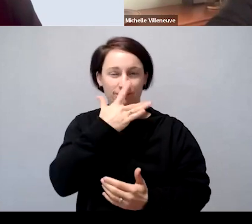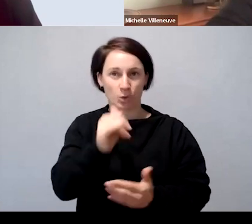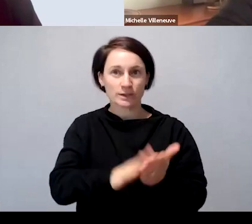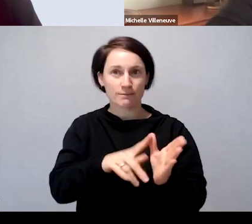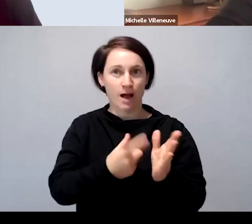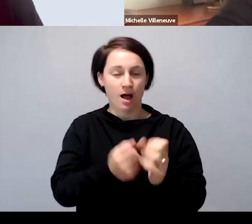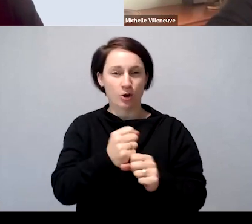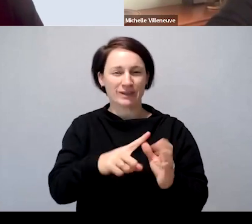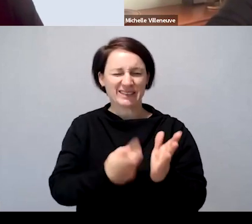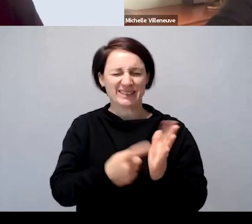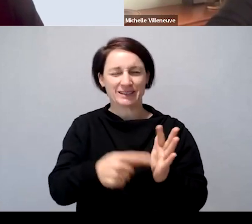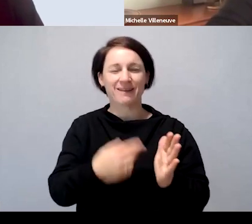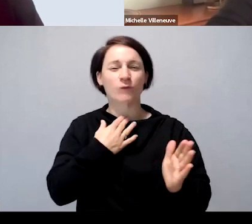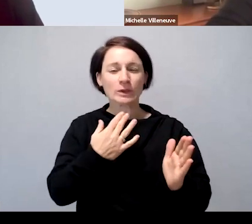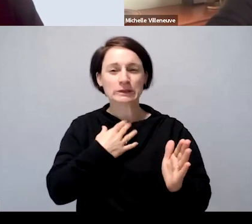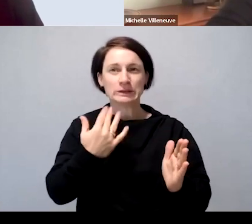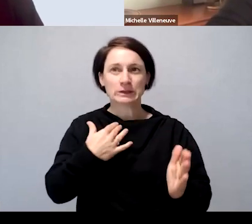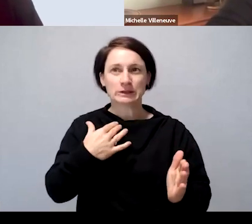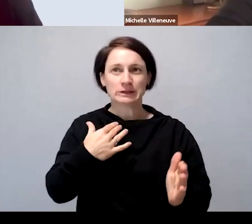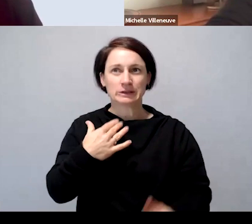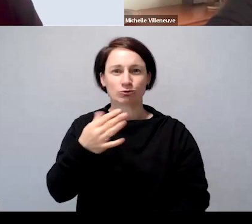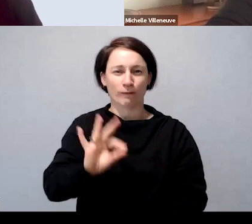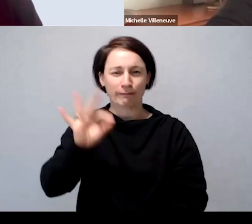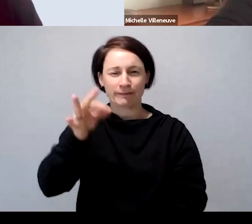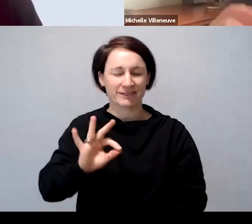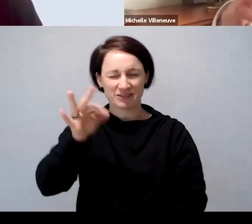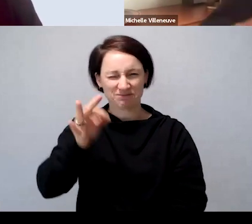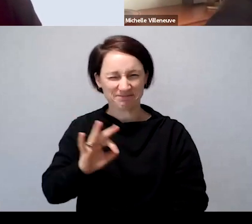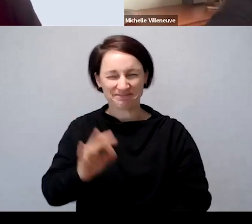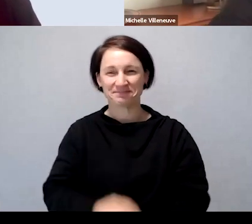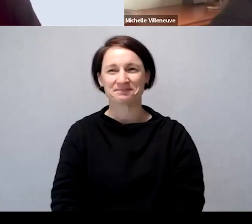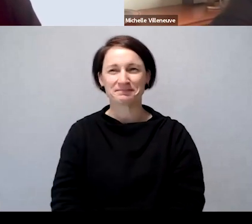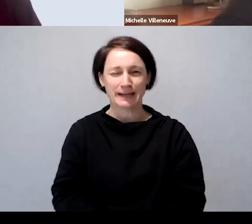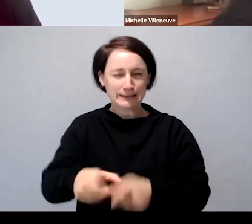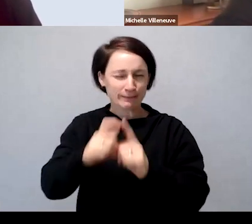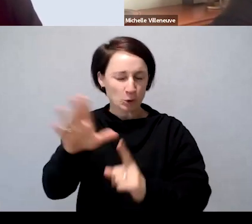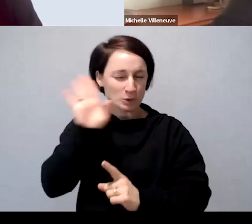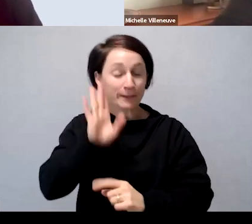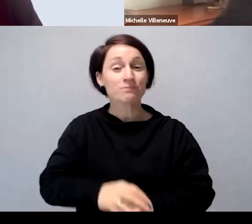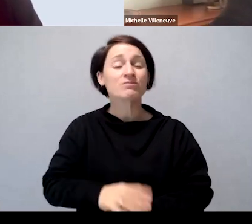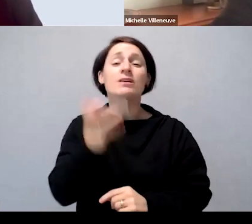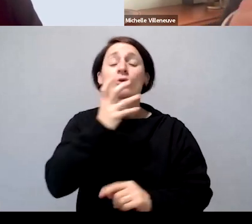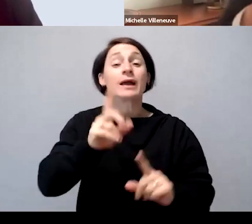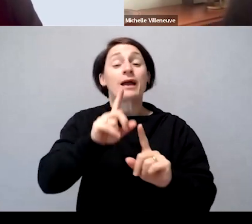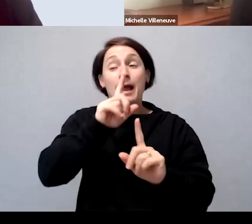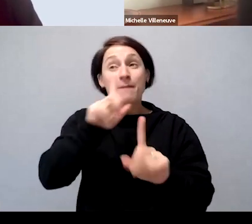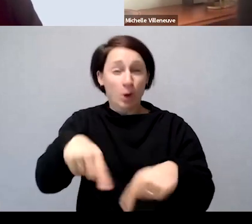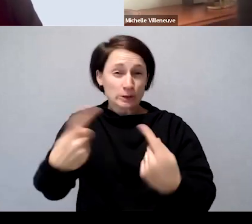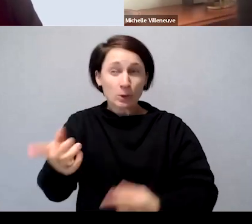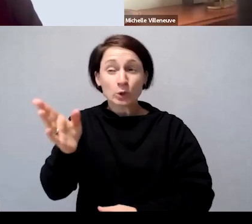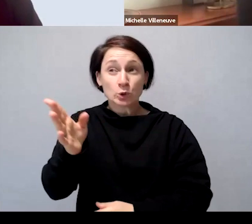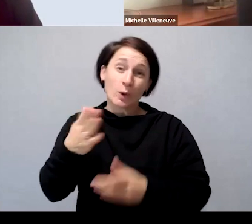we go. There's not enough time to deal with them all. So apologies in advance if I don't ask your question. Look,